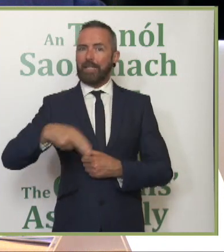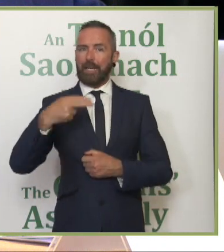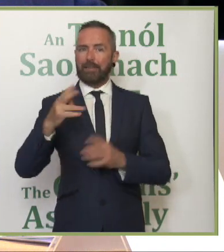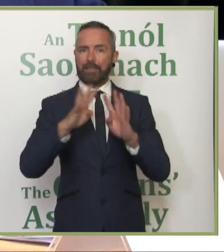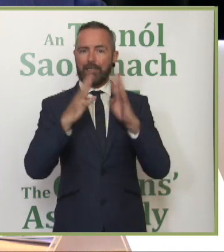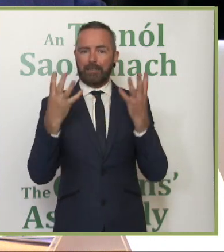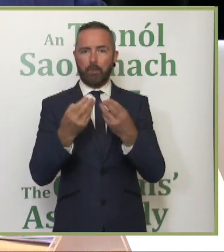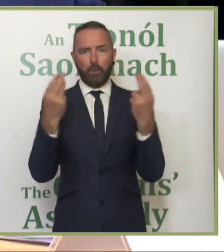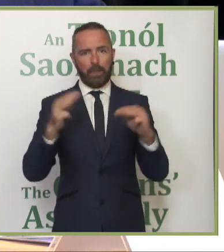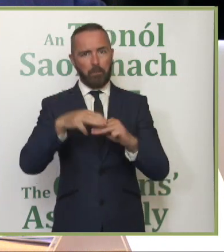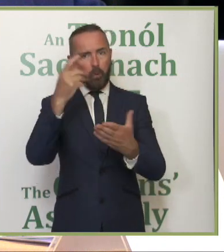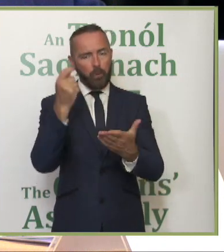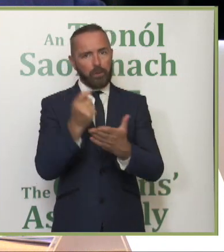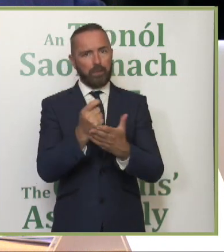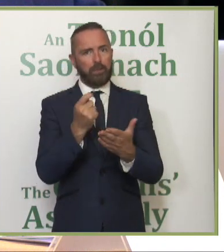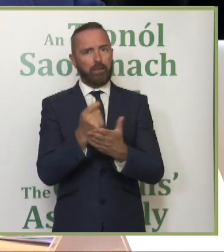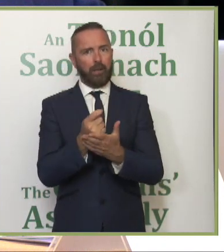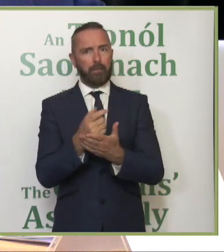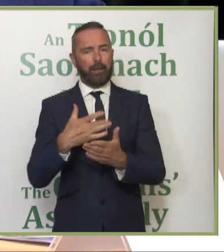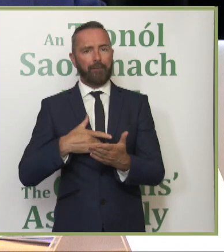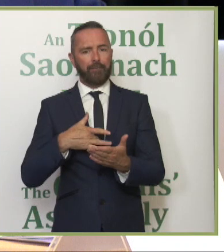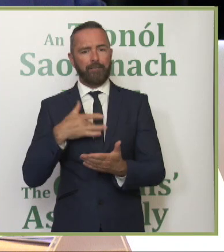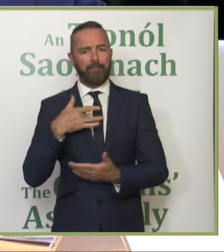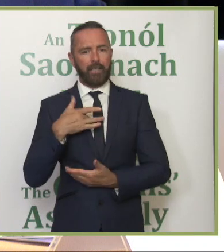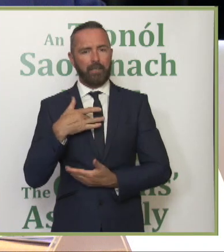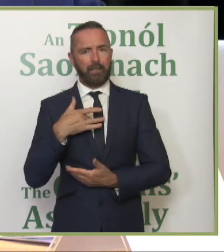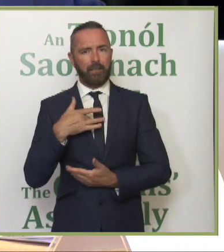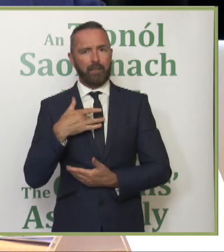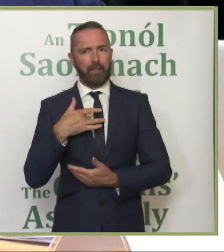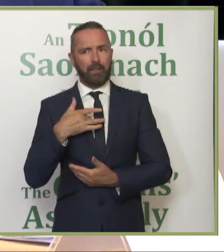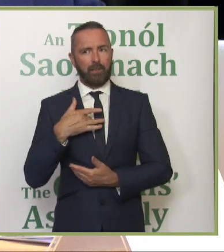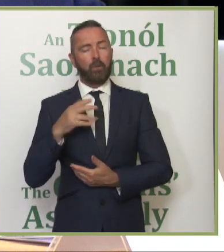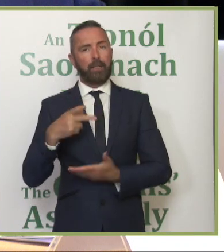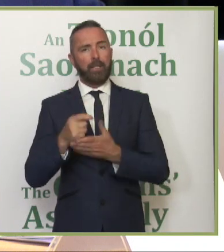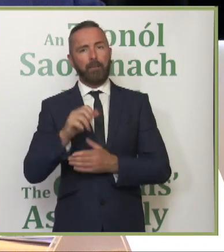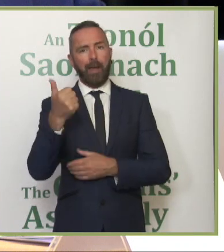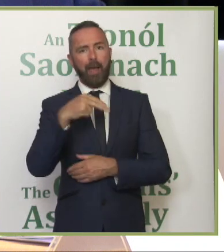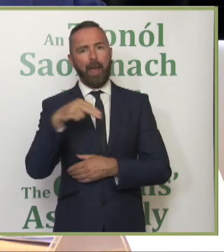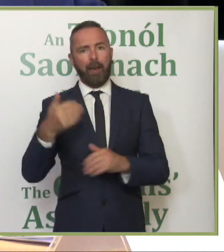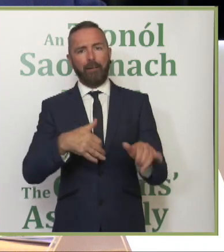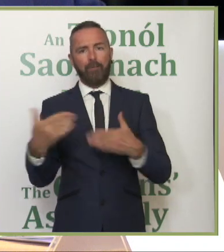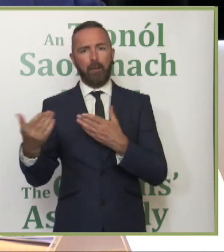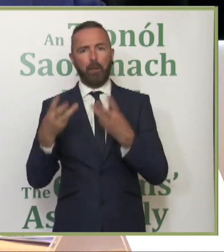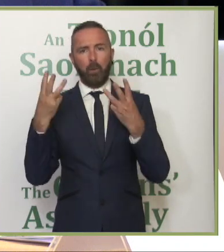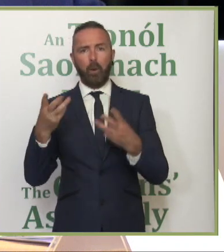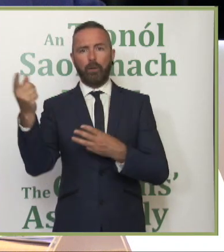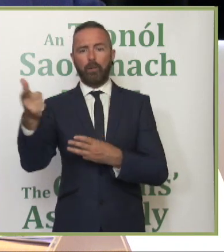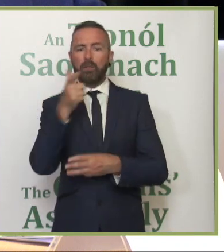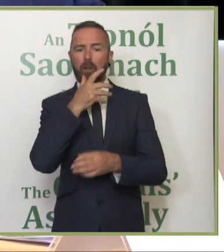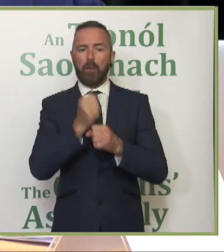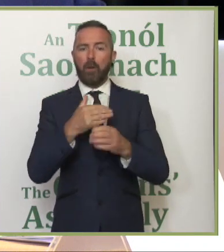get some time, or the assembly that Anne is available for, that we get some time for Anne to outline what she has